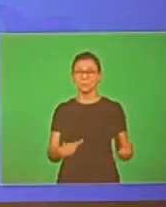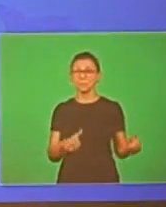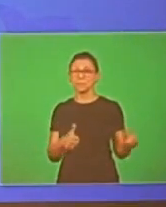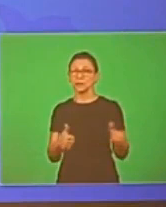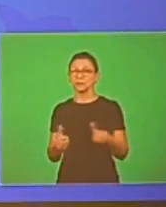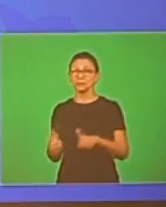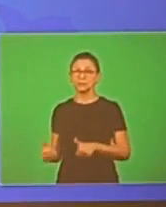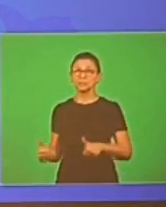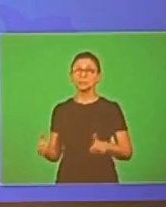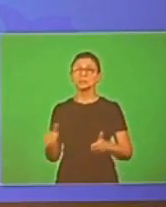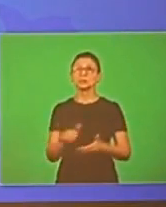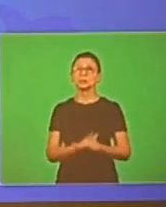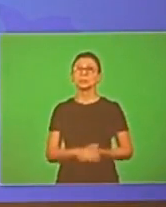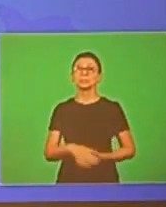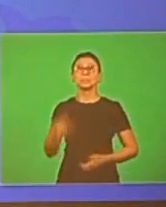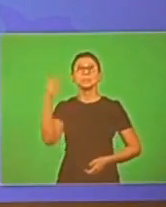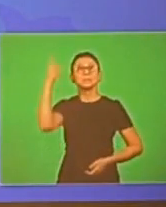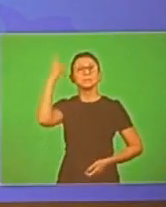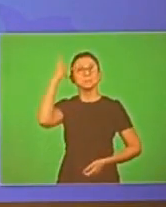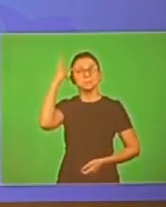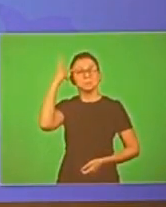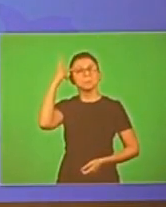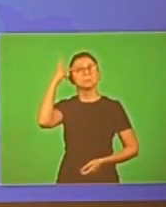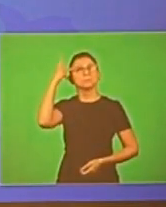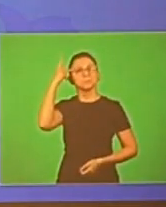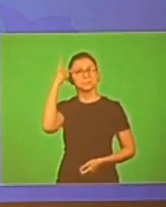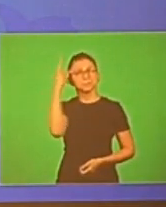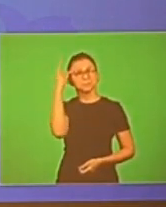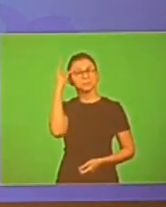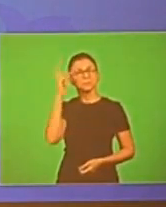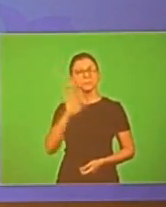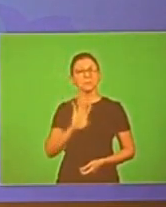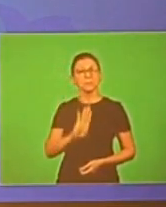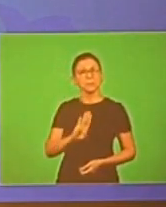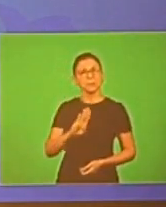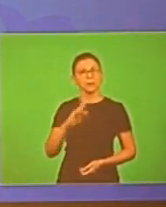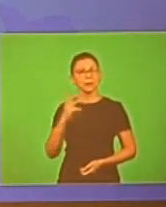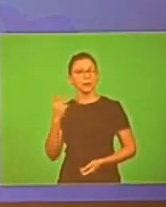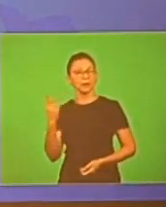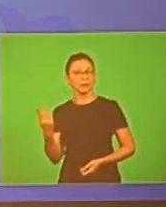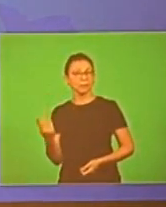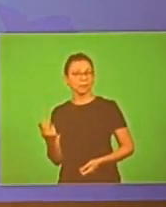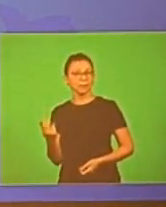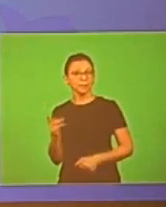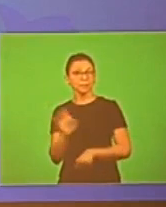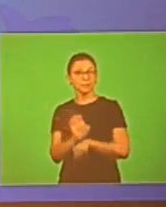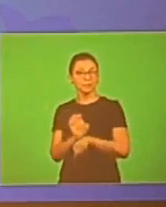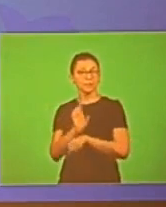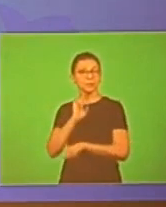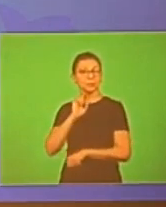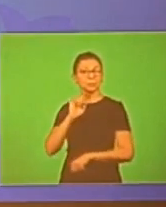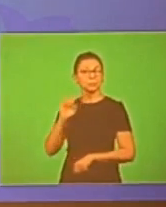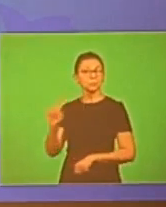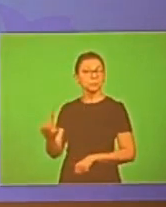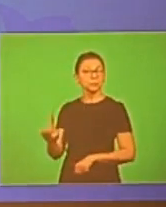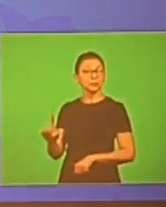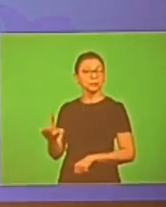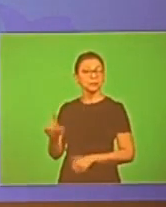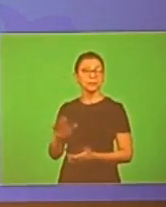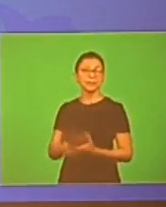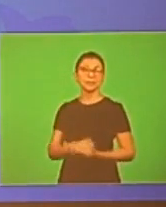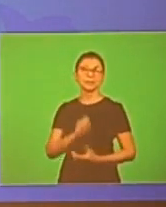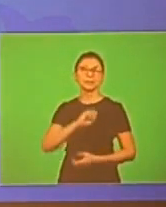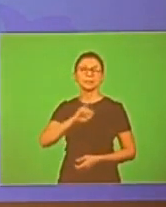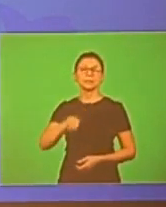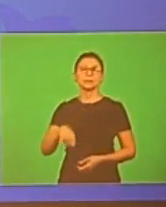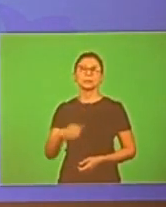and also São José dos Campos, São Paulo, Belo Horizonte, Minas Gerais, and